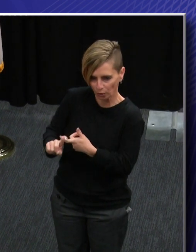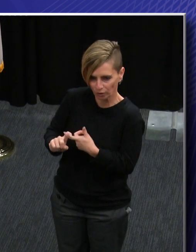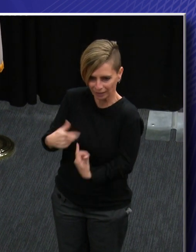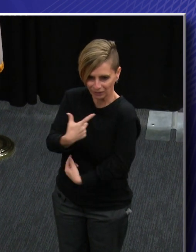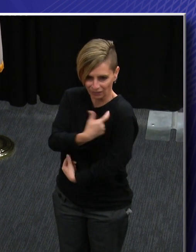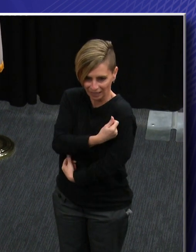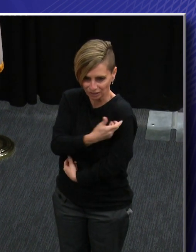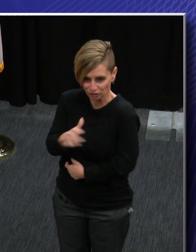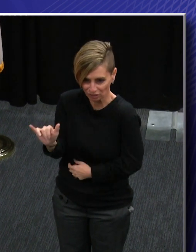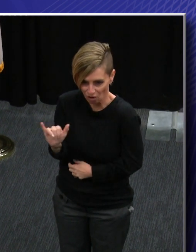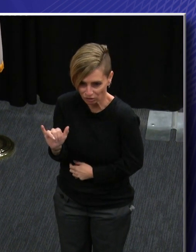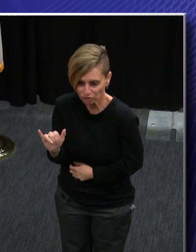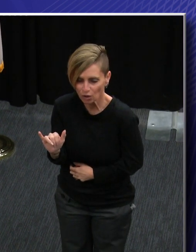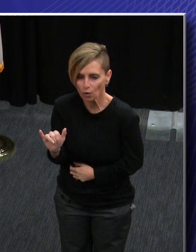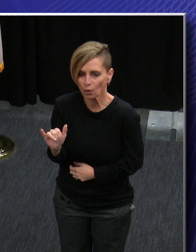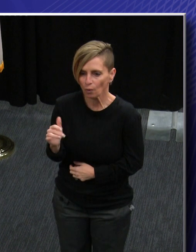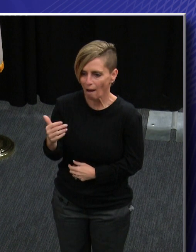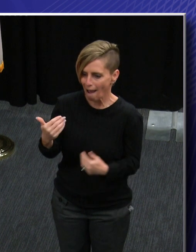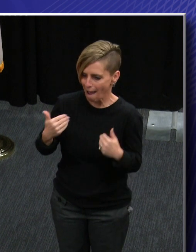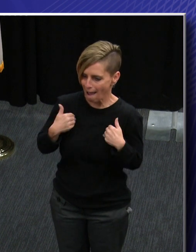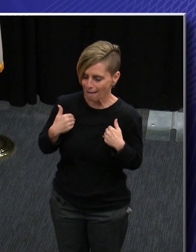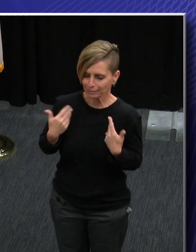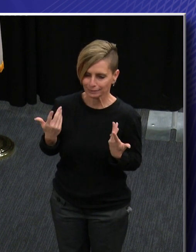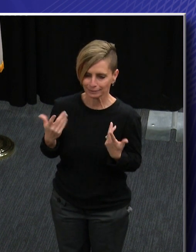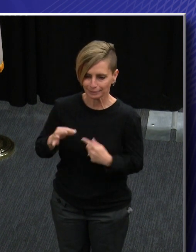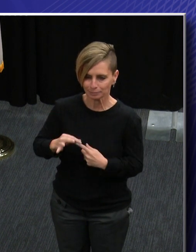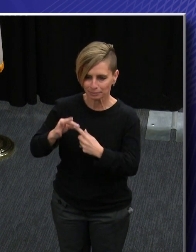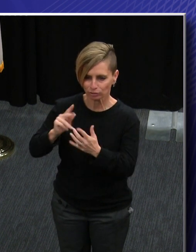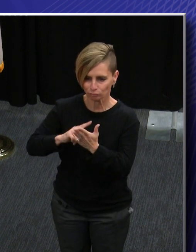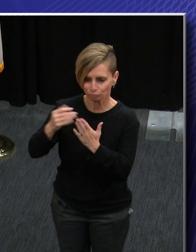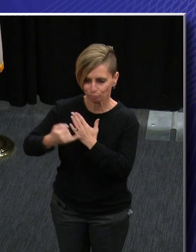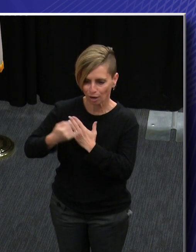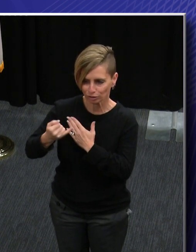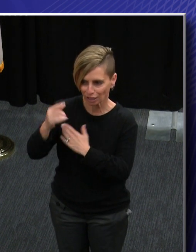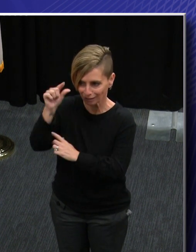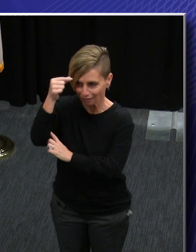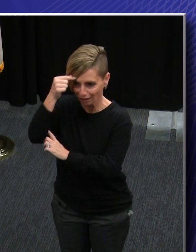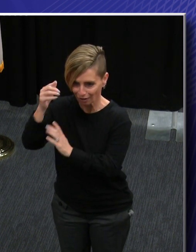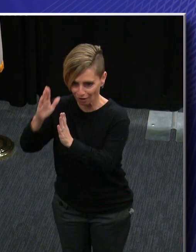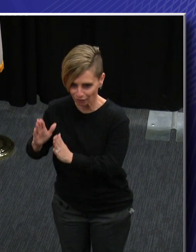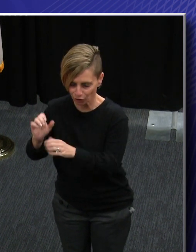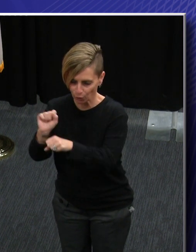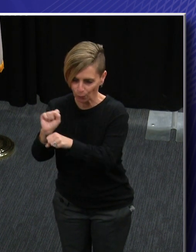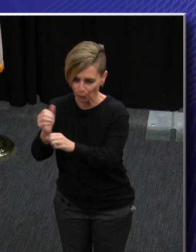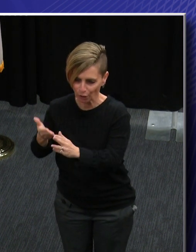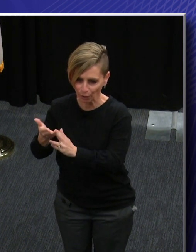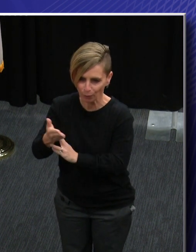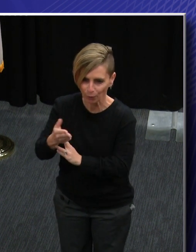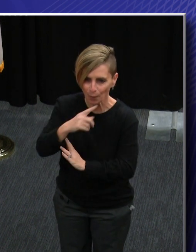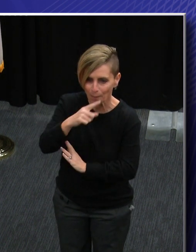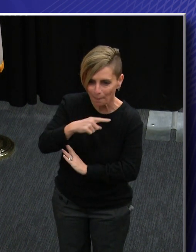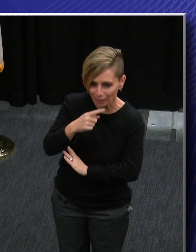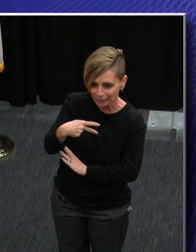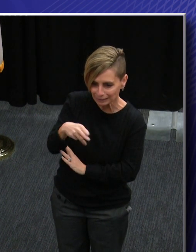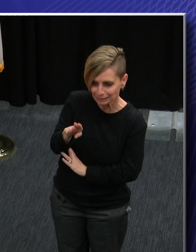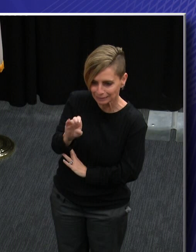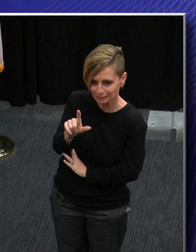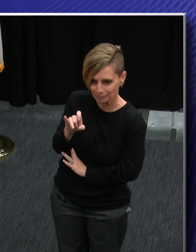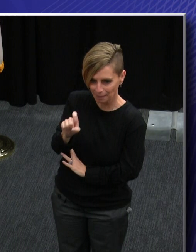care facilities. He does have a pilot project, he being the governor, working through Publix's in central part of